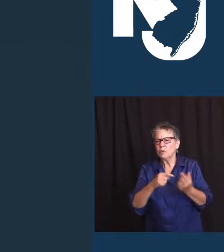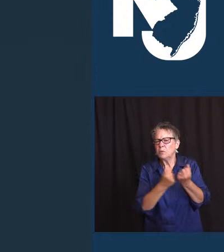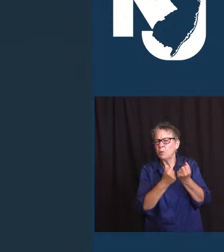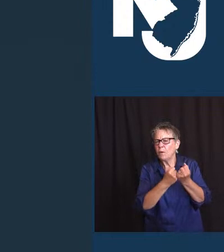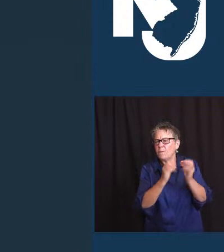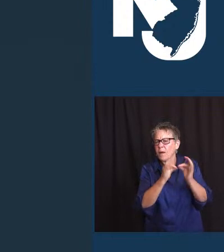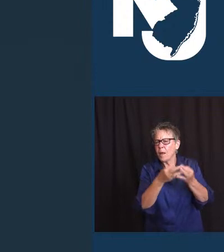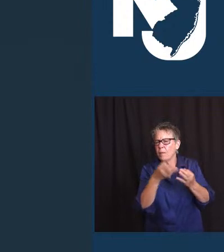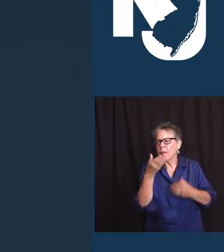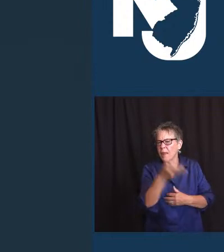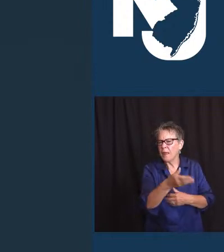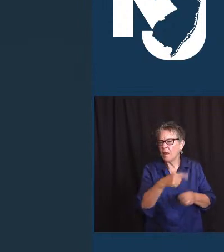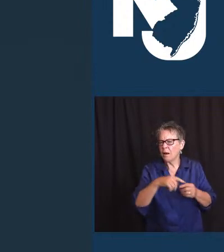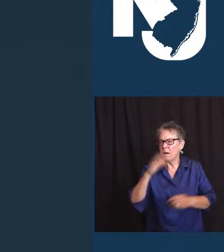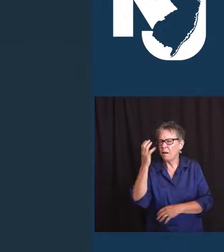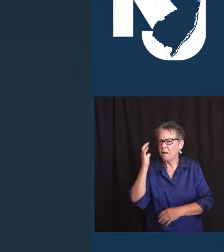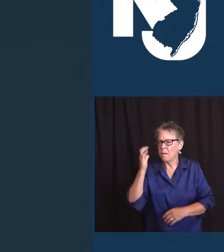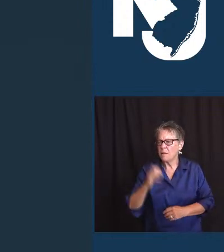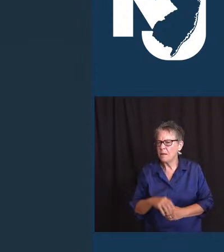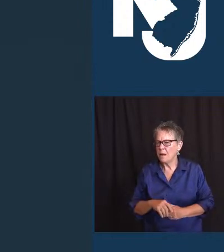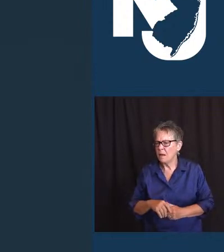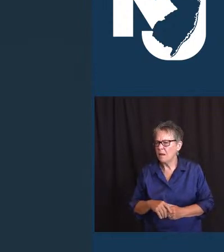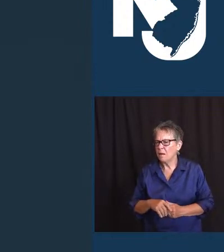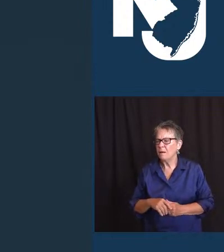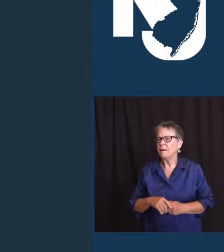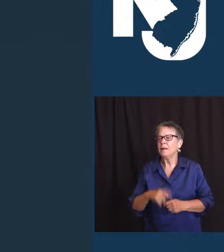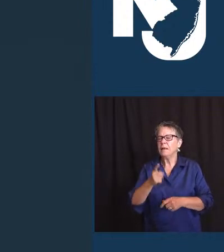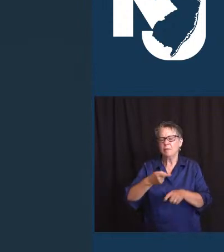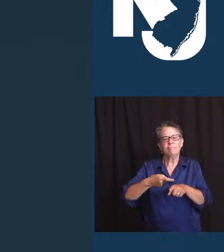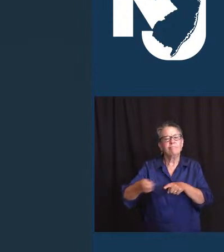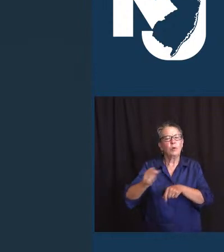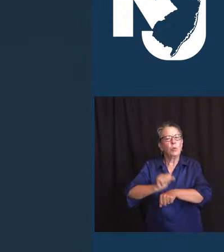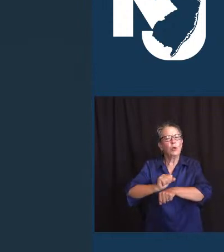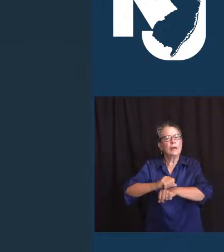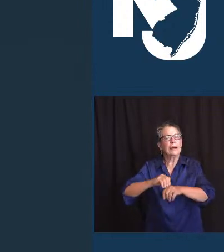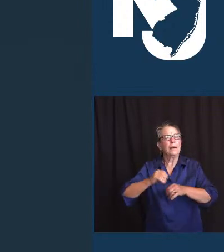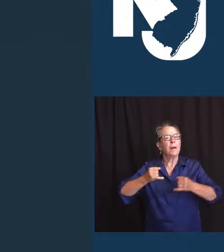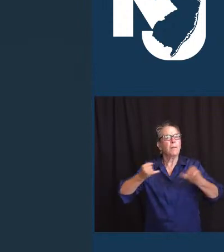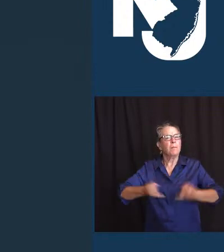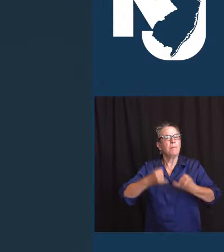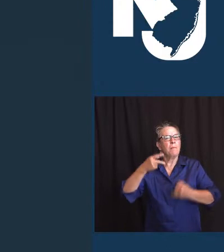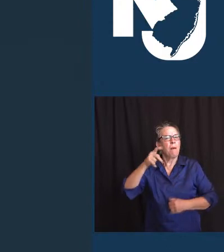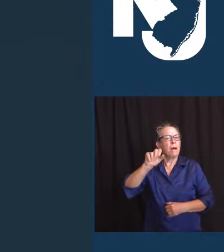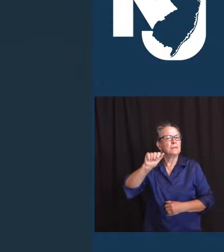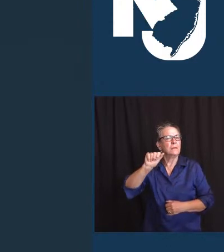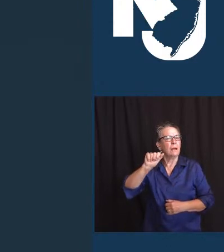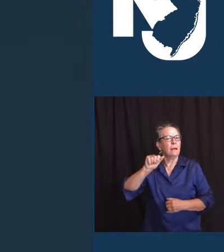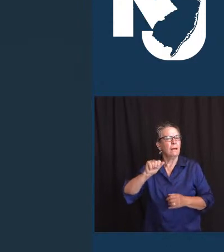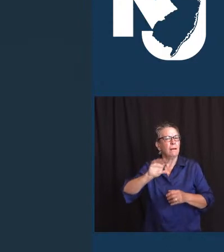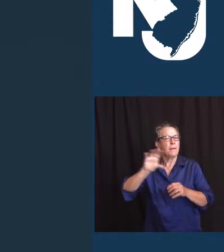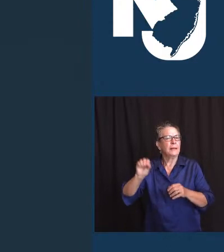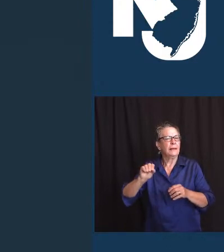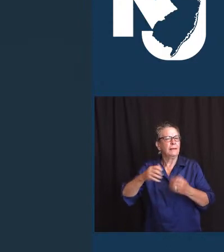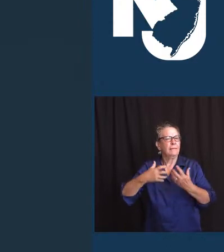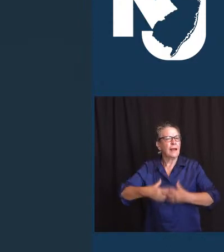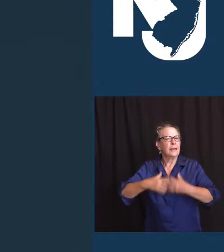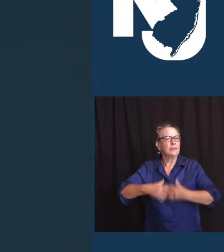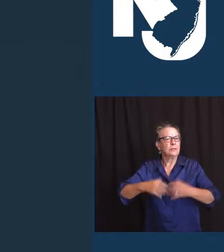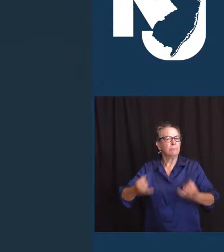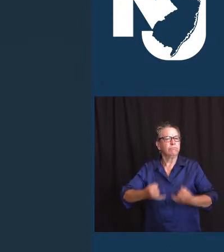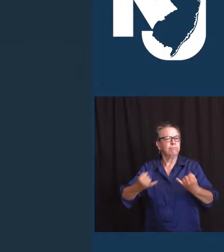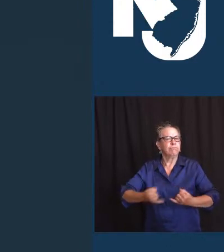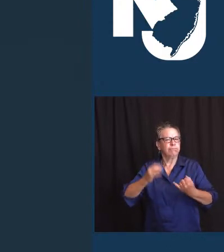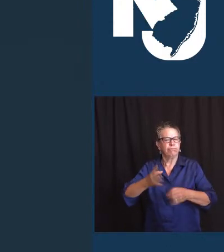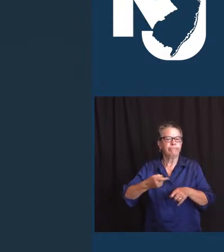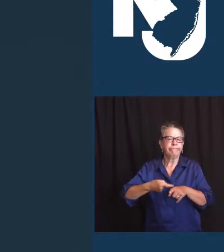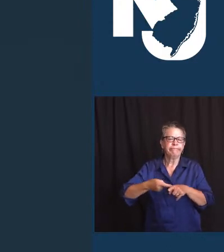retiring in 2016. Jorge married another Colombian immigrant, Fabiola, and they would